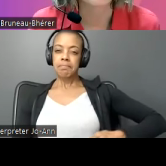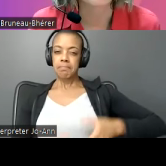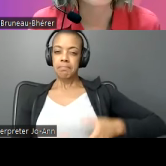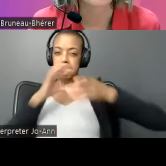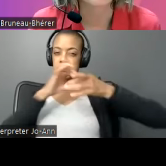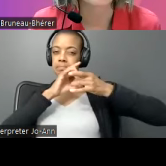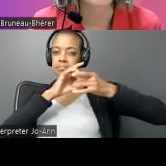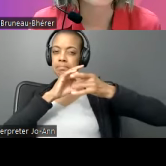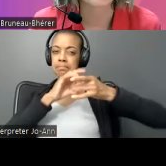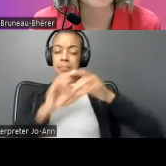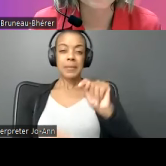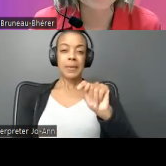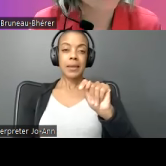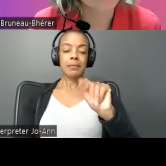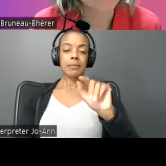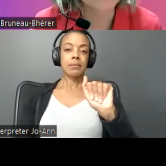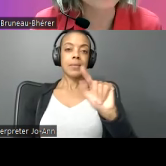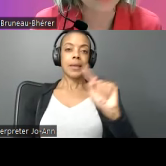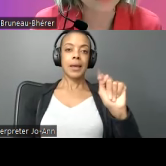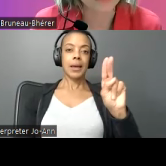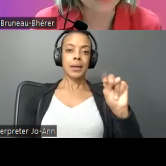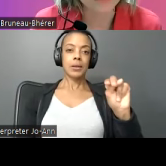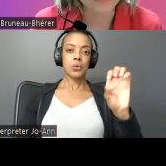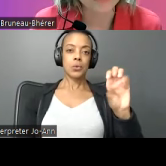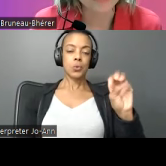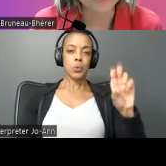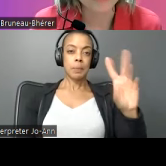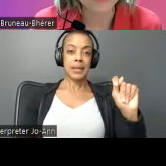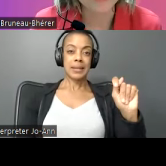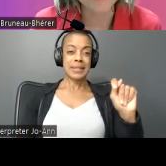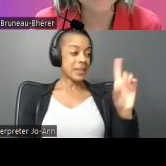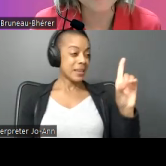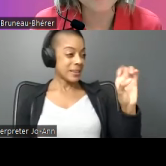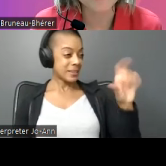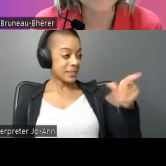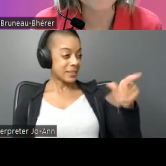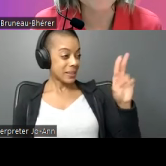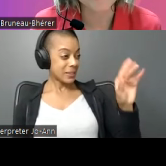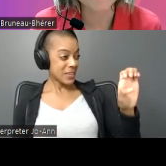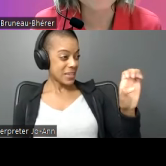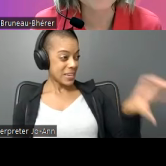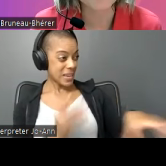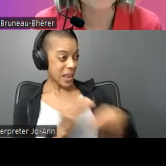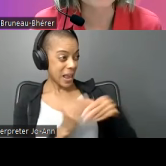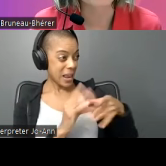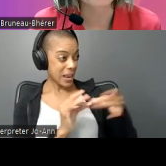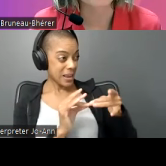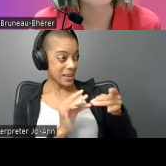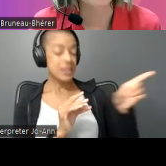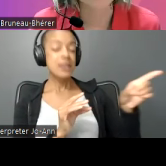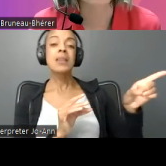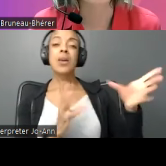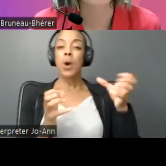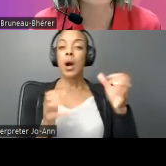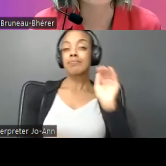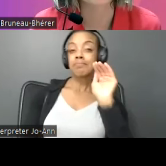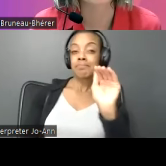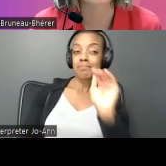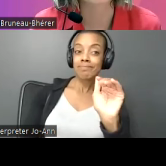we go on? No, I just want to remind people that routines,